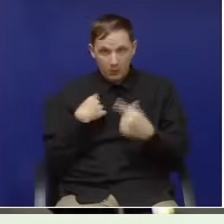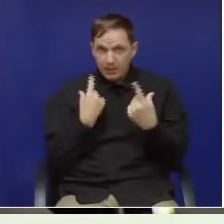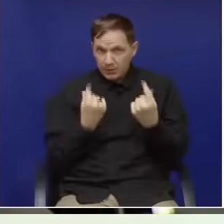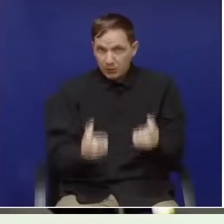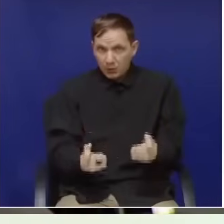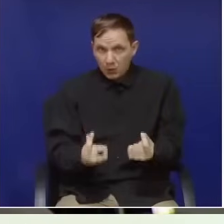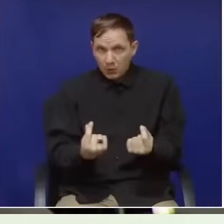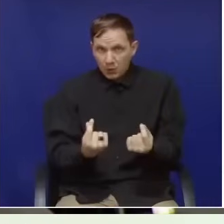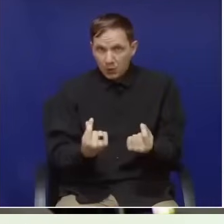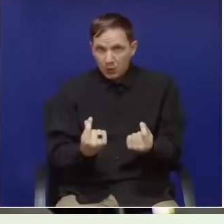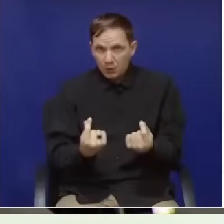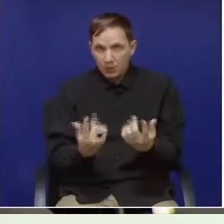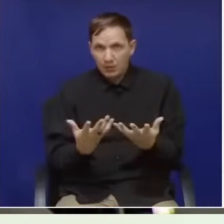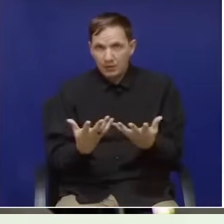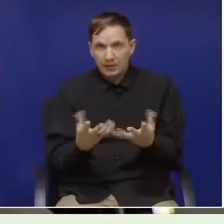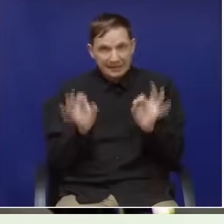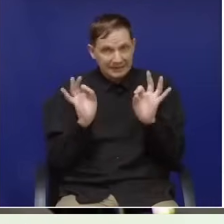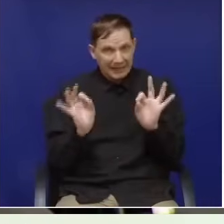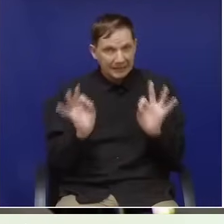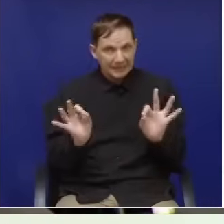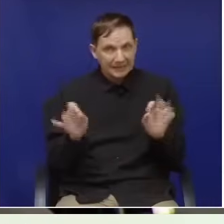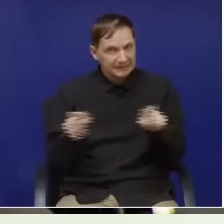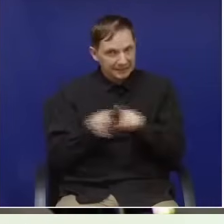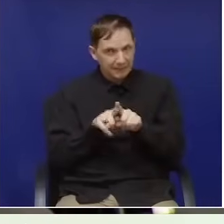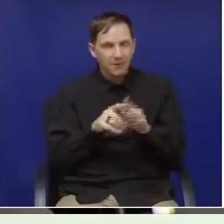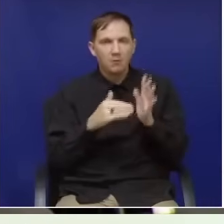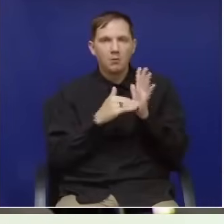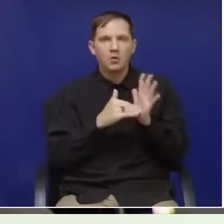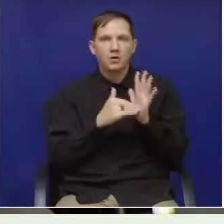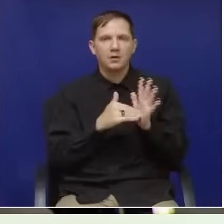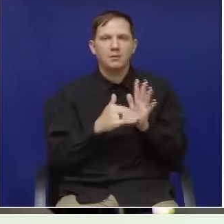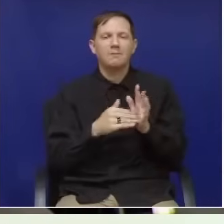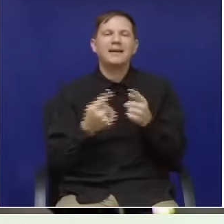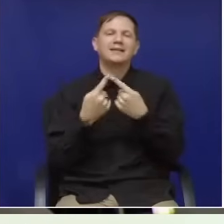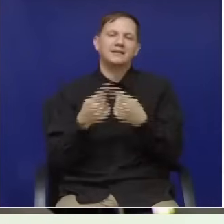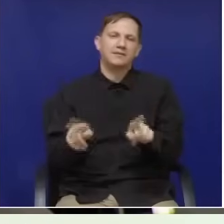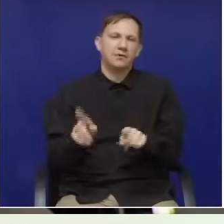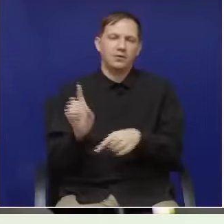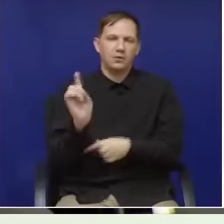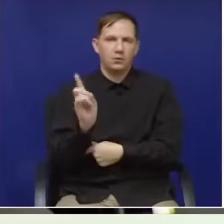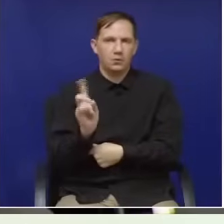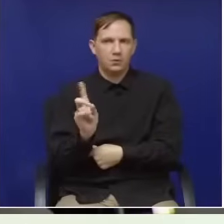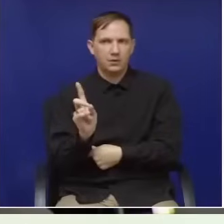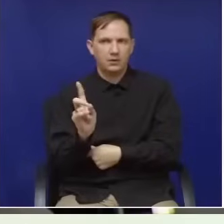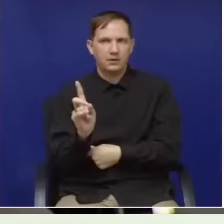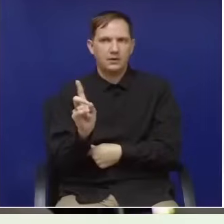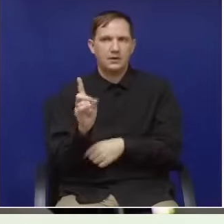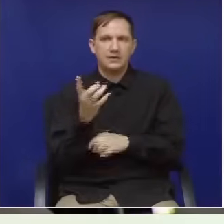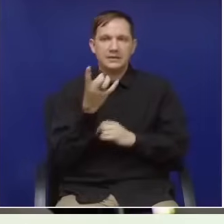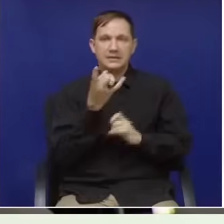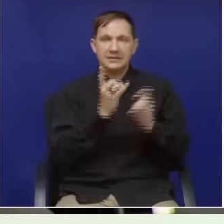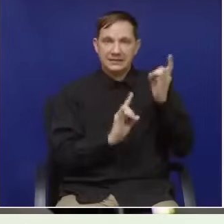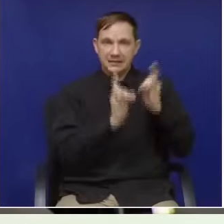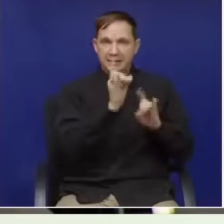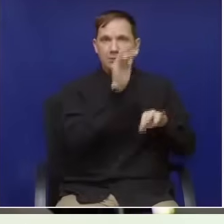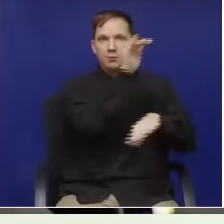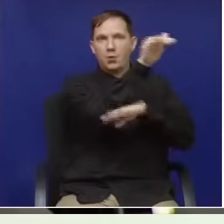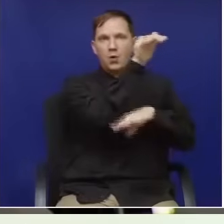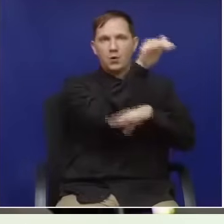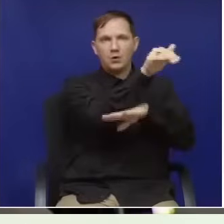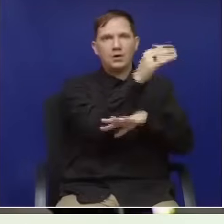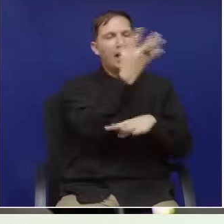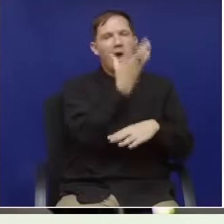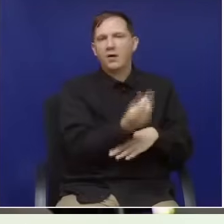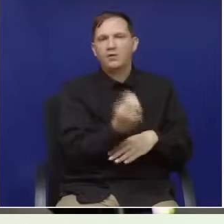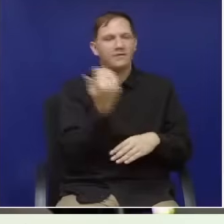It is exactly the same model. The difference, of course, is in a city abroad. We don't have a South African